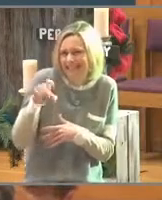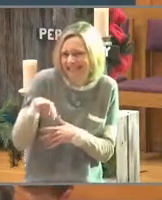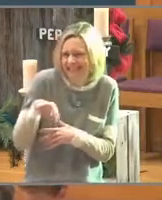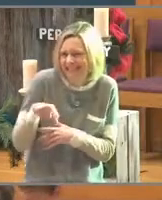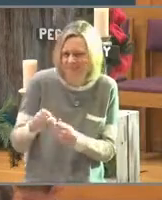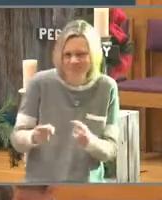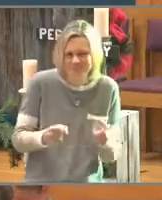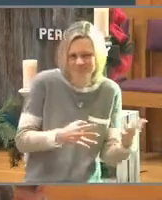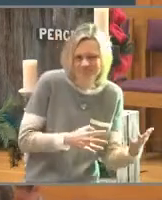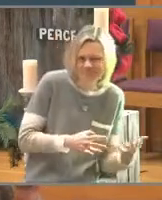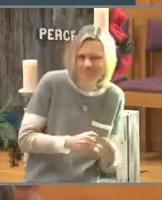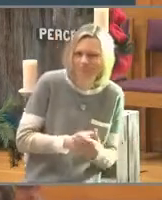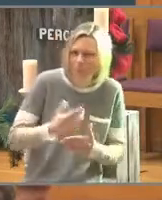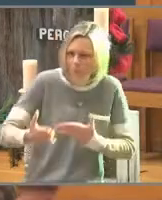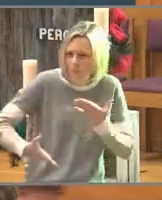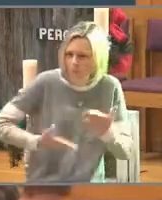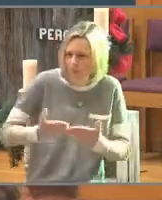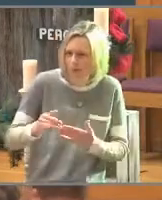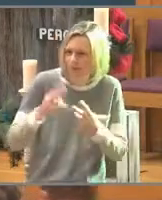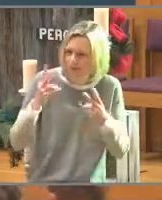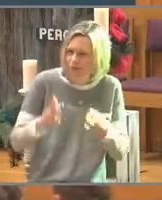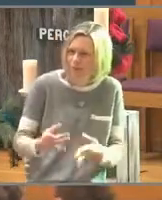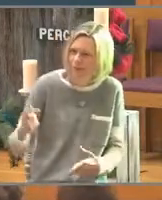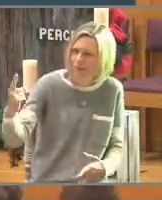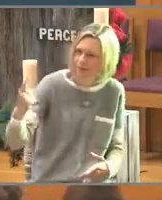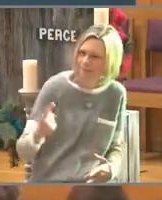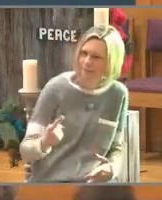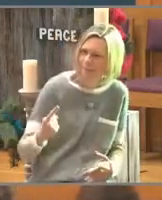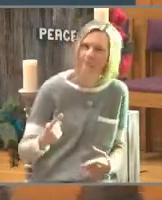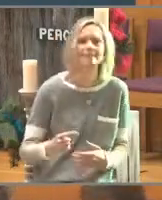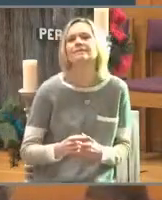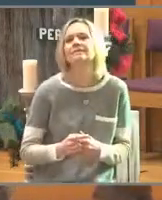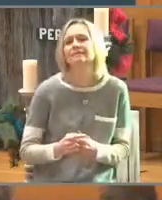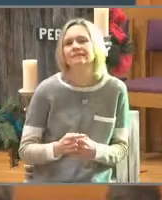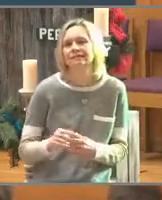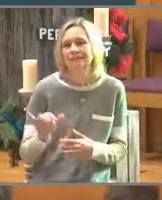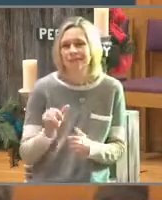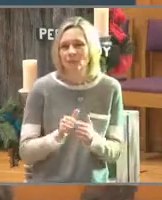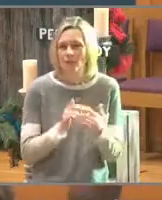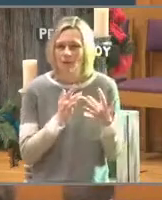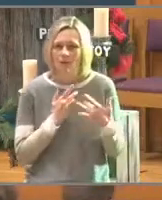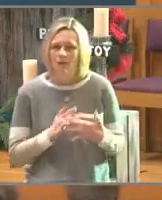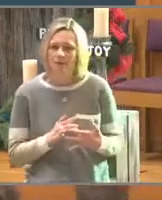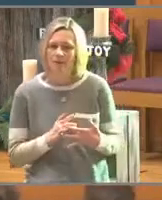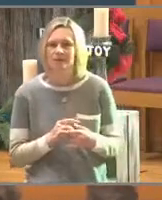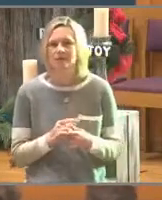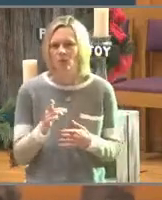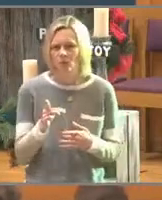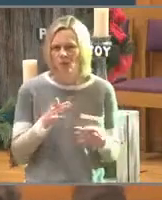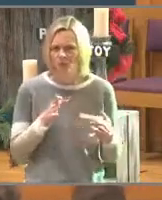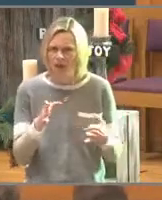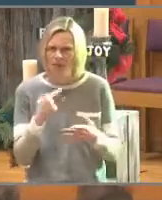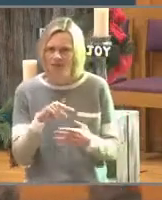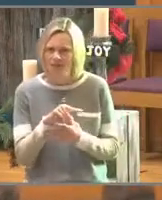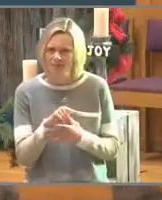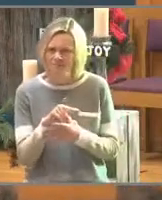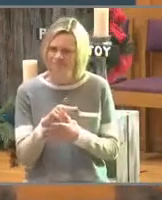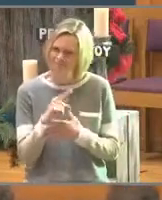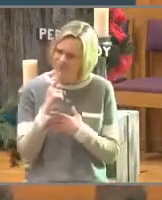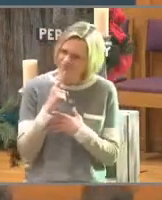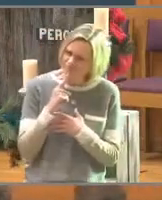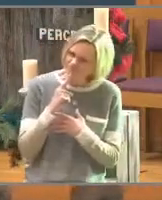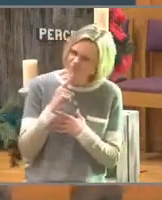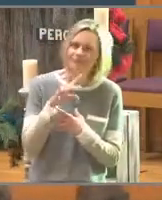room for that visitor to make more room, how about in our hearts, right? So that's just one way we can look at these duster feathers.